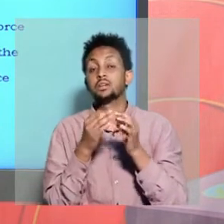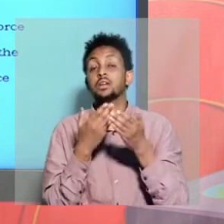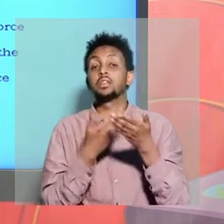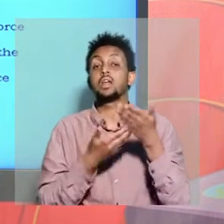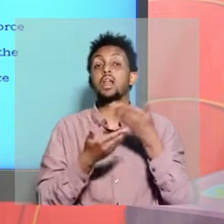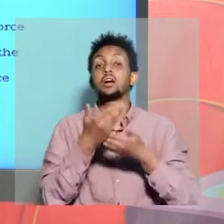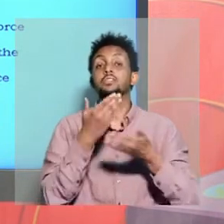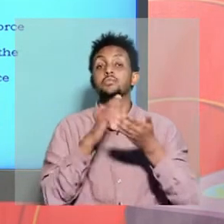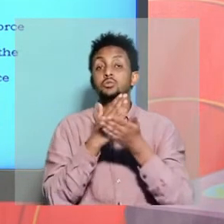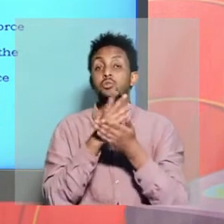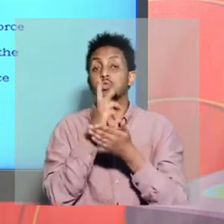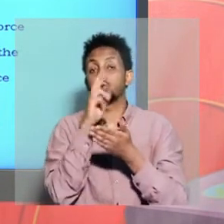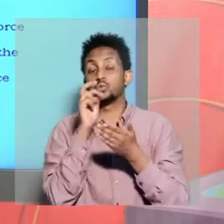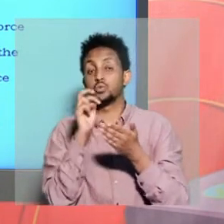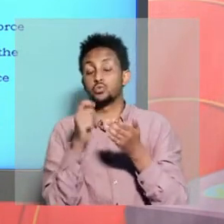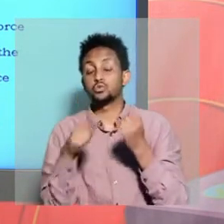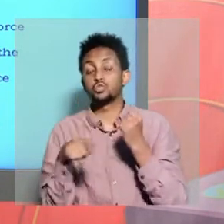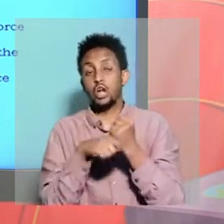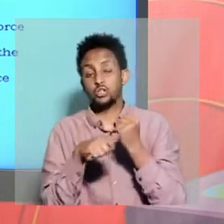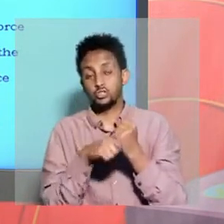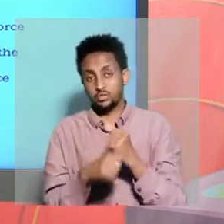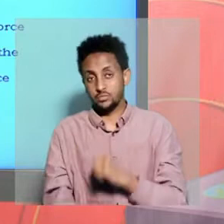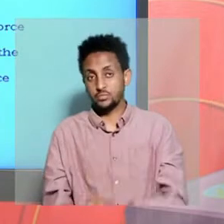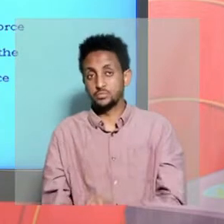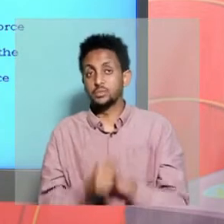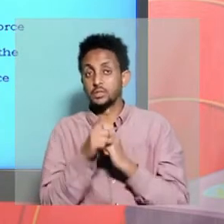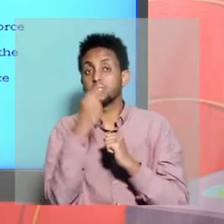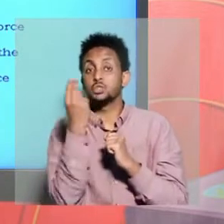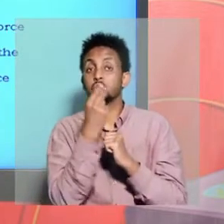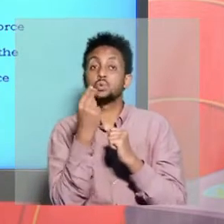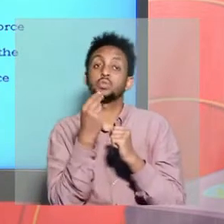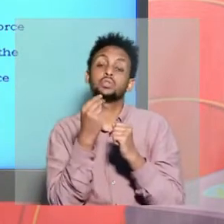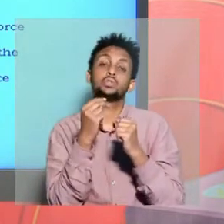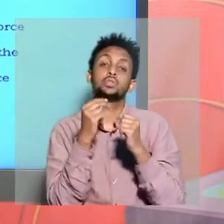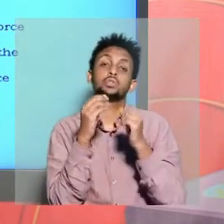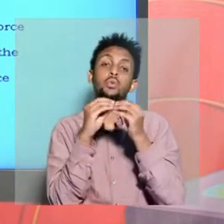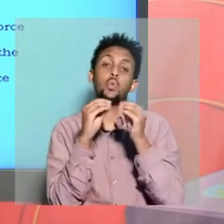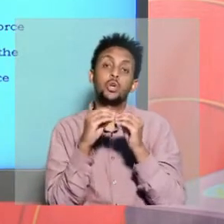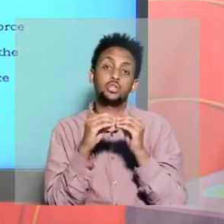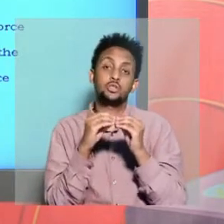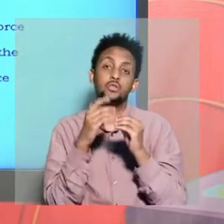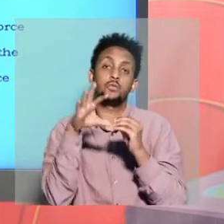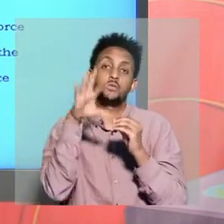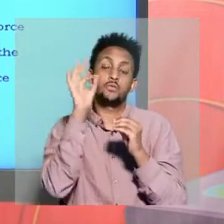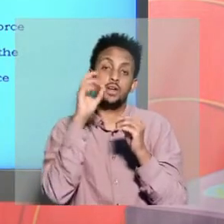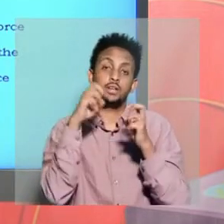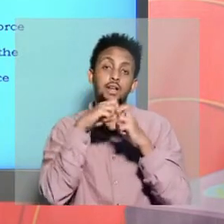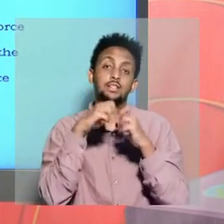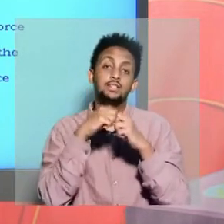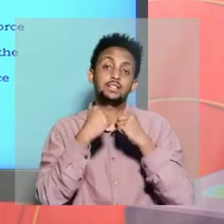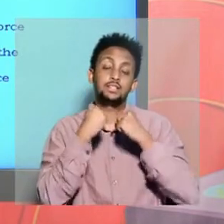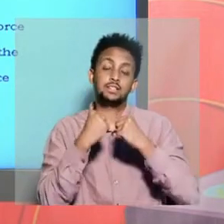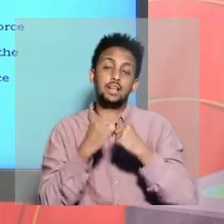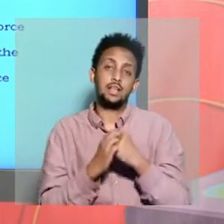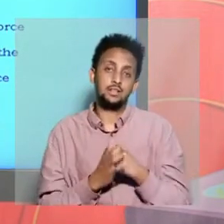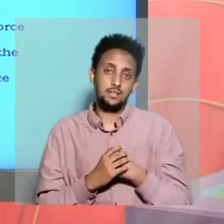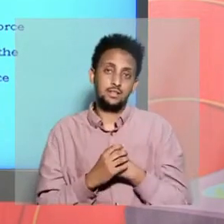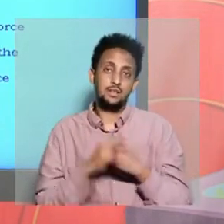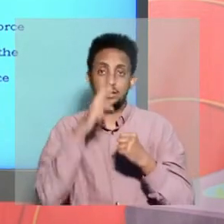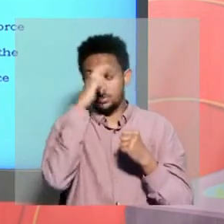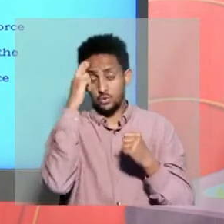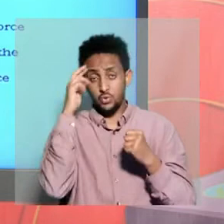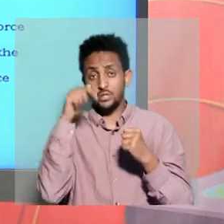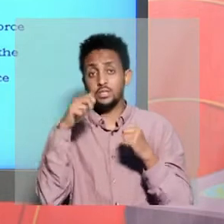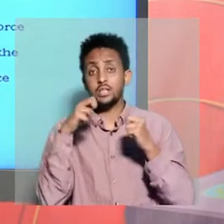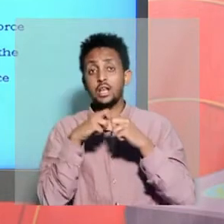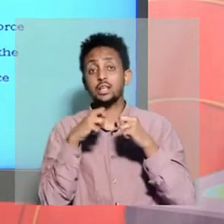force between 2 point charges. So using this equation, it's possible to find the electric field strength, because that